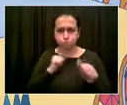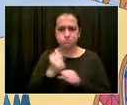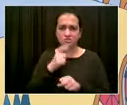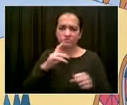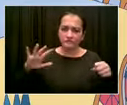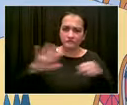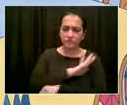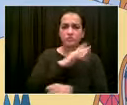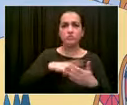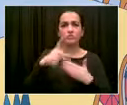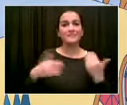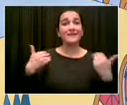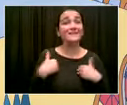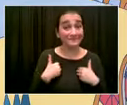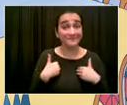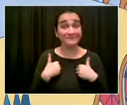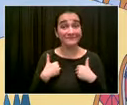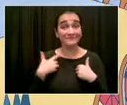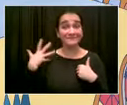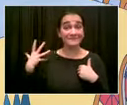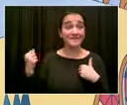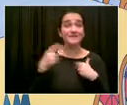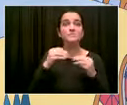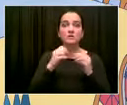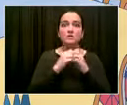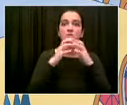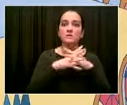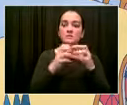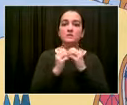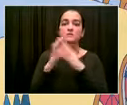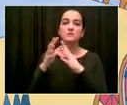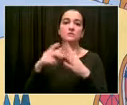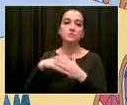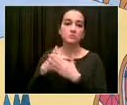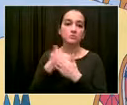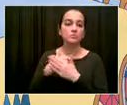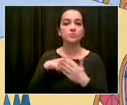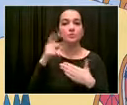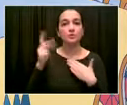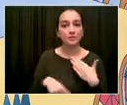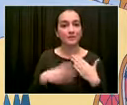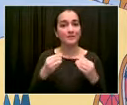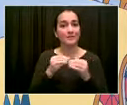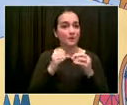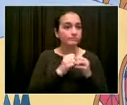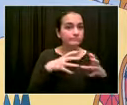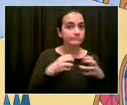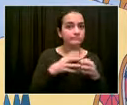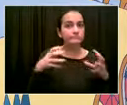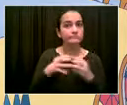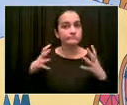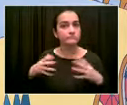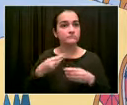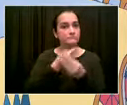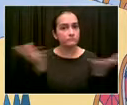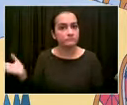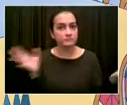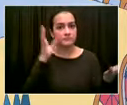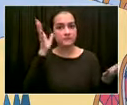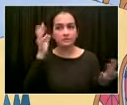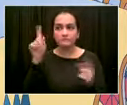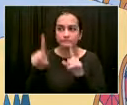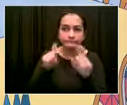talk about what's been studied so far, or surveys, or even just anecdotal information. I would note we did it in part because, of course, trying